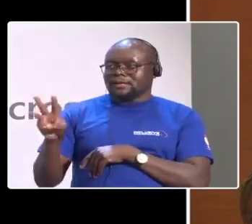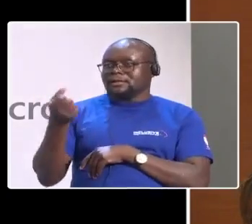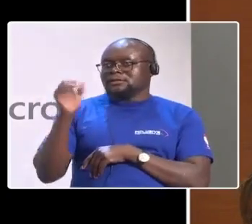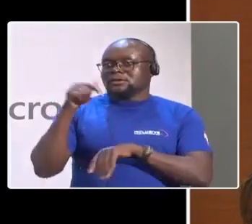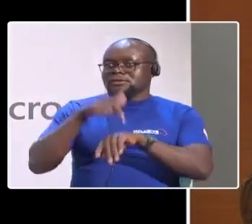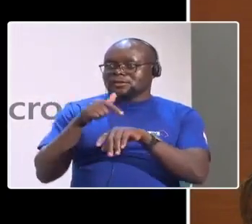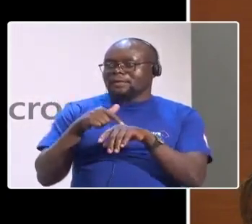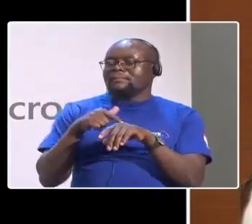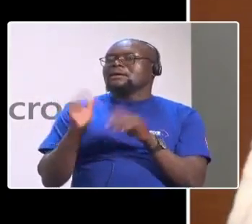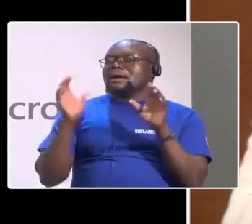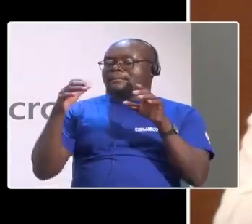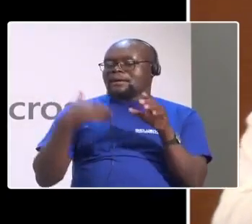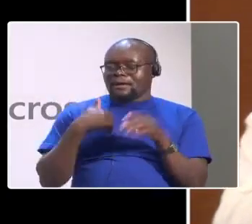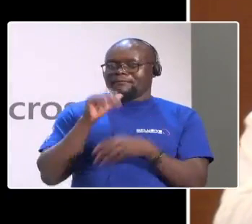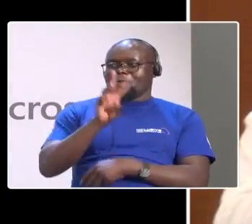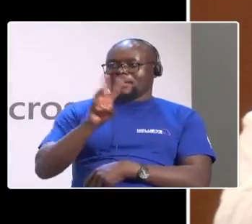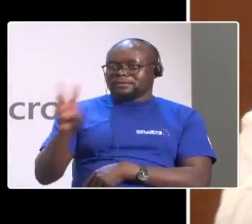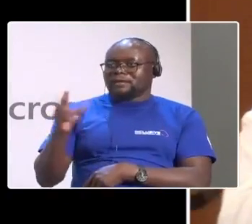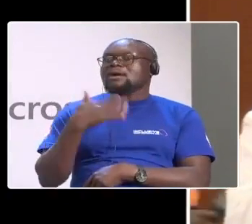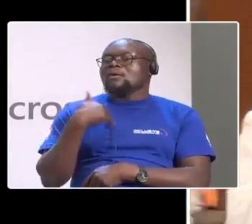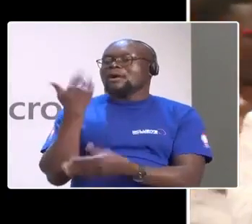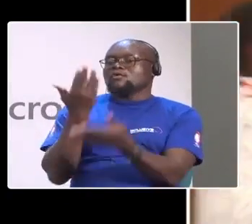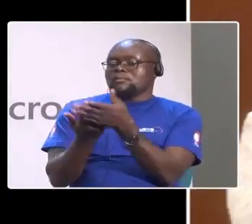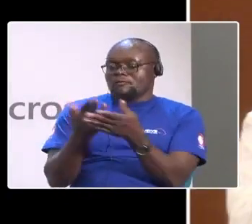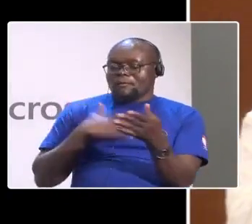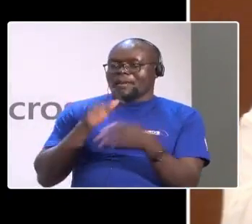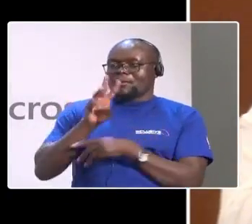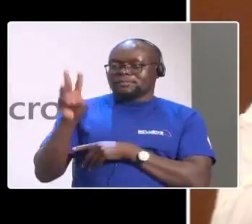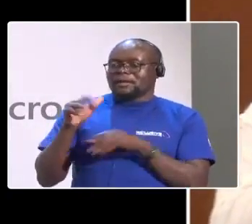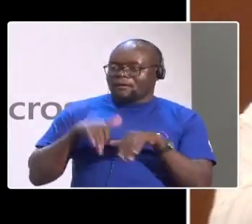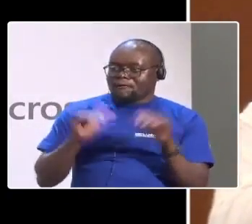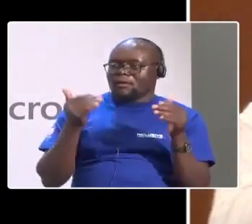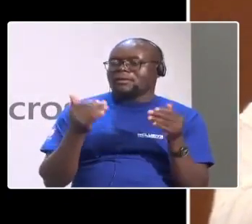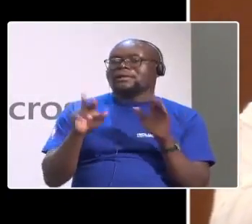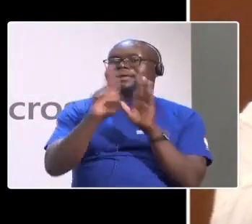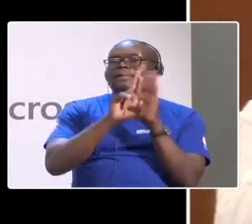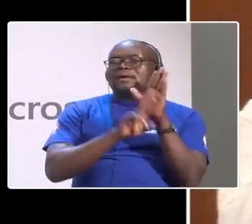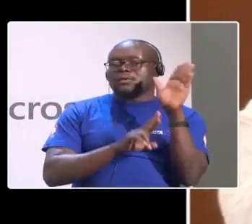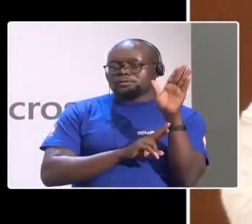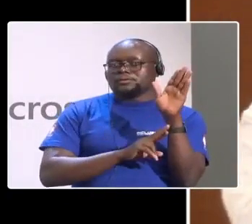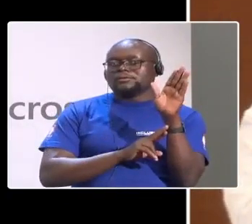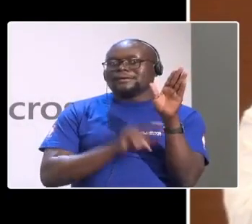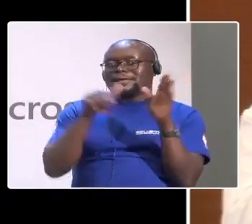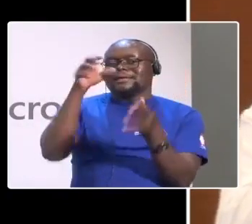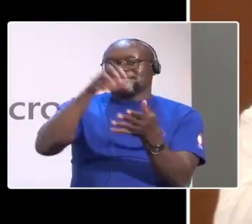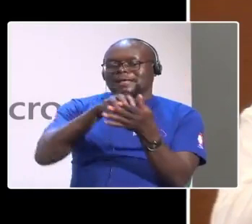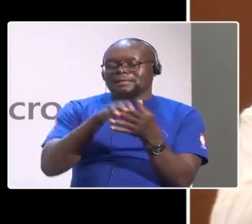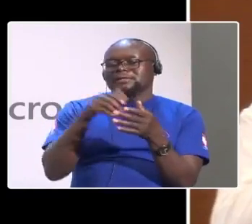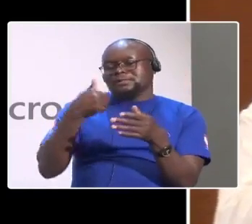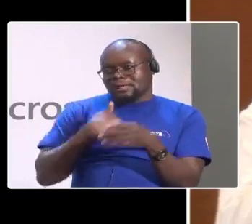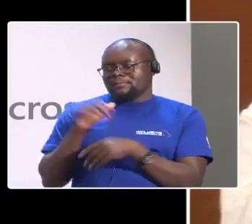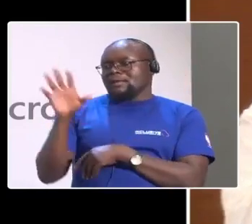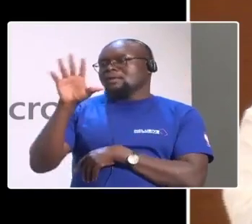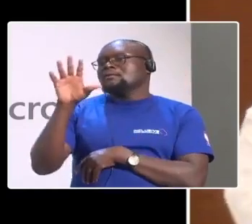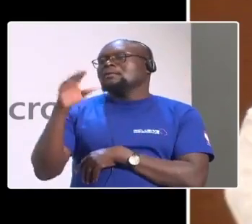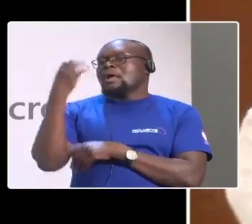when I'm a company and I have a website and I want to prove that my website is compliant to the rules, in this case, when I'm in Europe, to